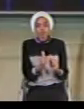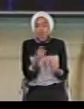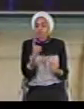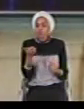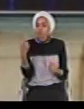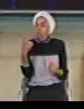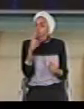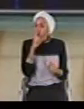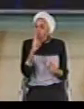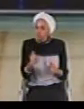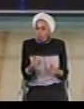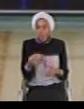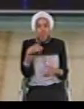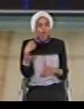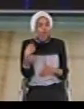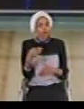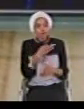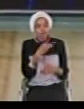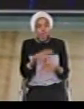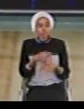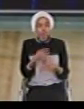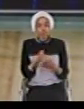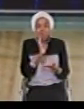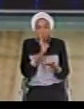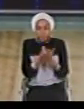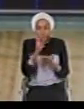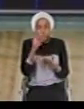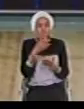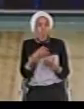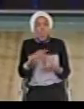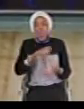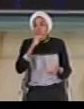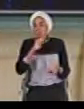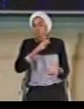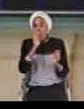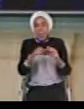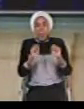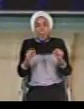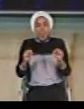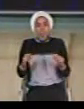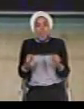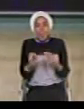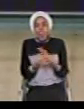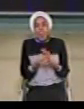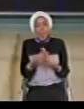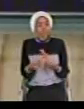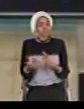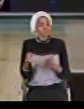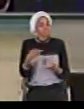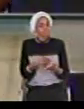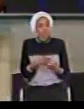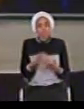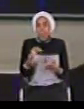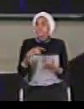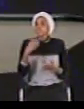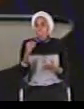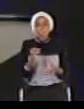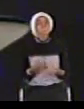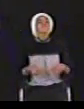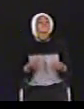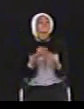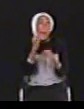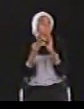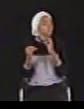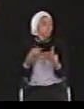the truthfulness and the unchangeableness of the gospel that he said, even though it's us